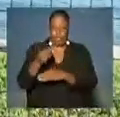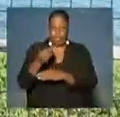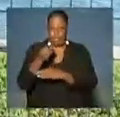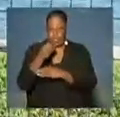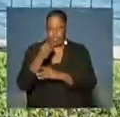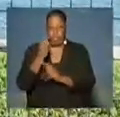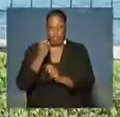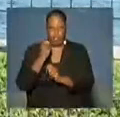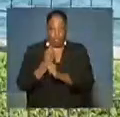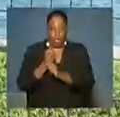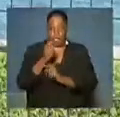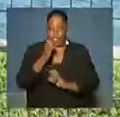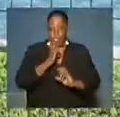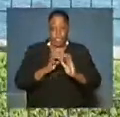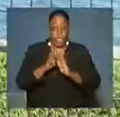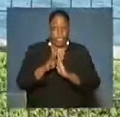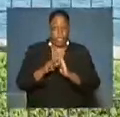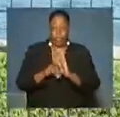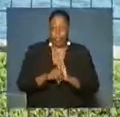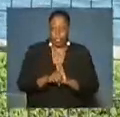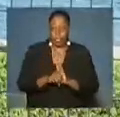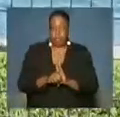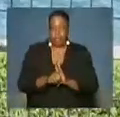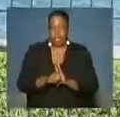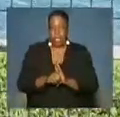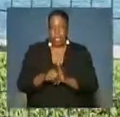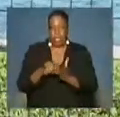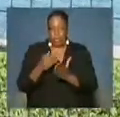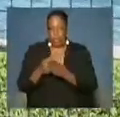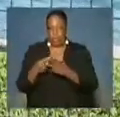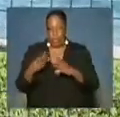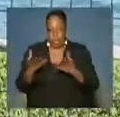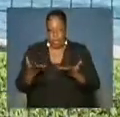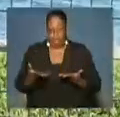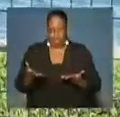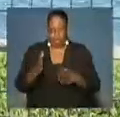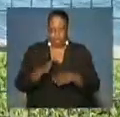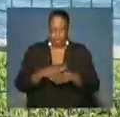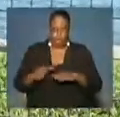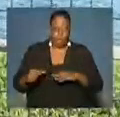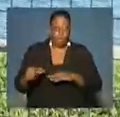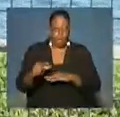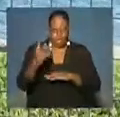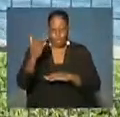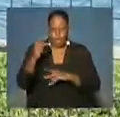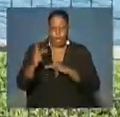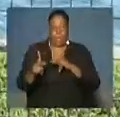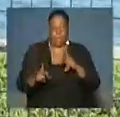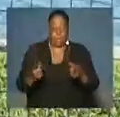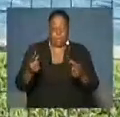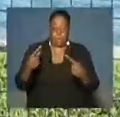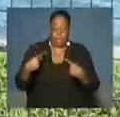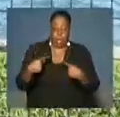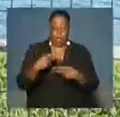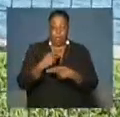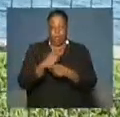trucks, entertainment in a very festive nature here on these grounds, and why people just come and kick back